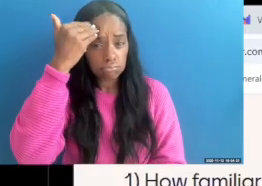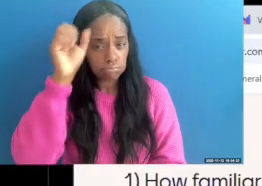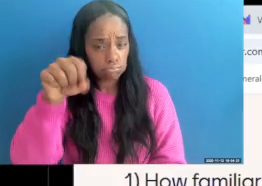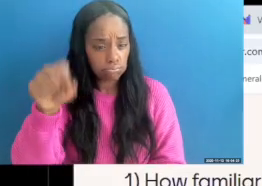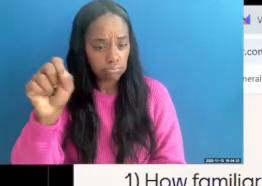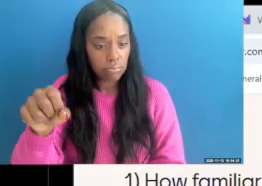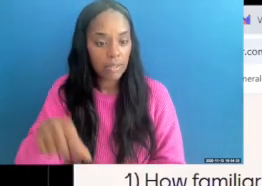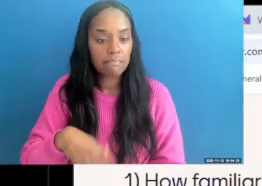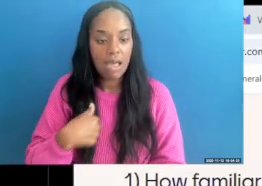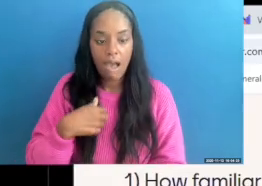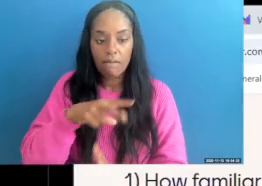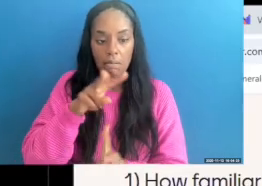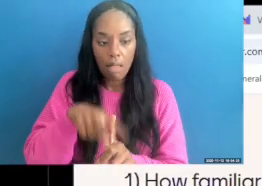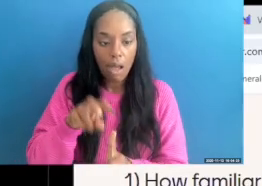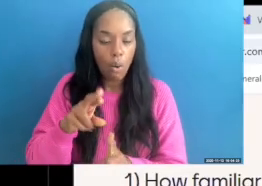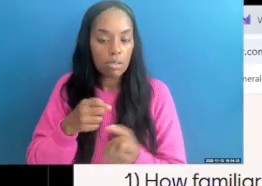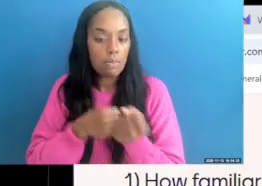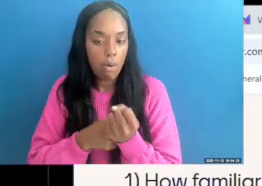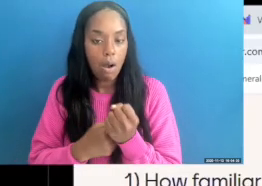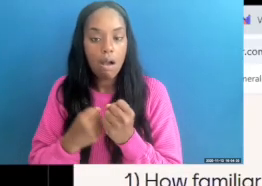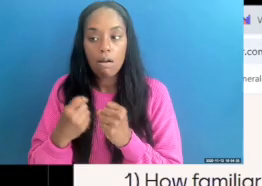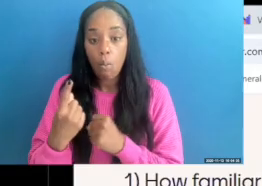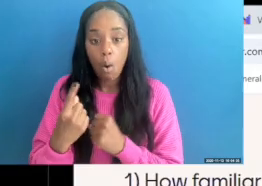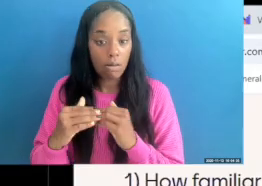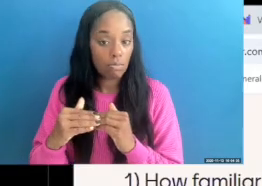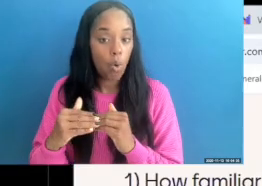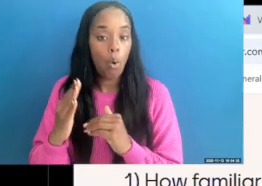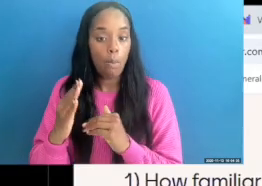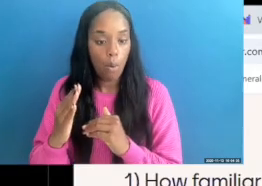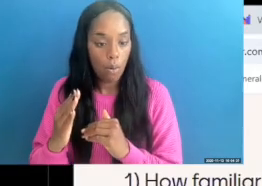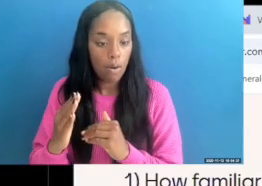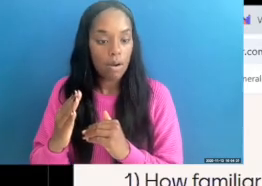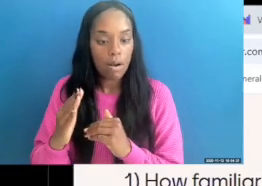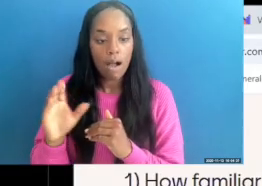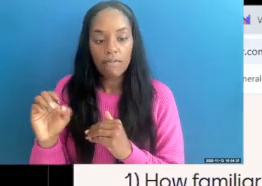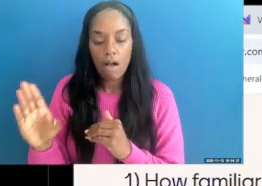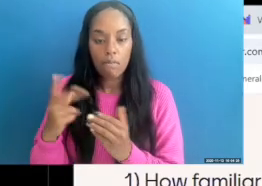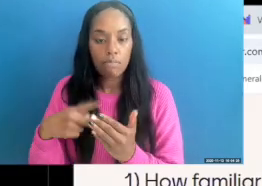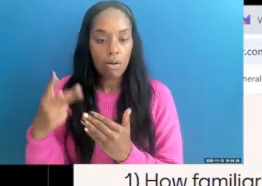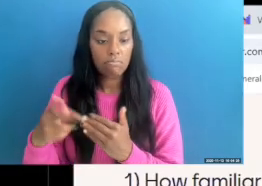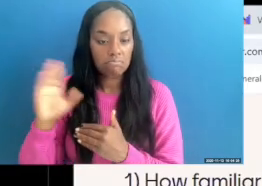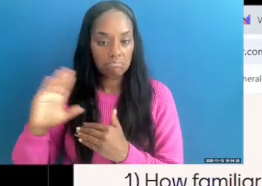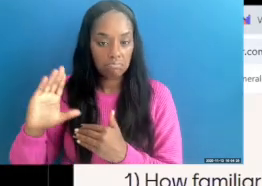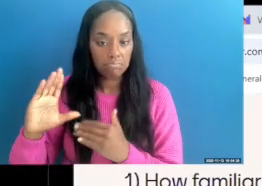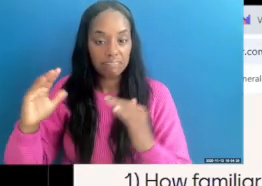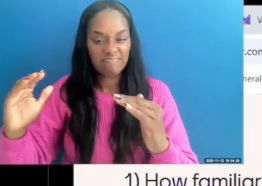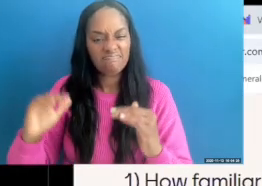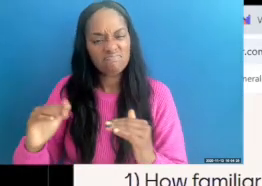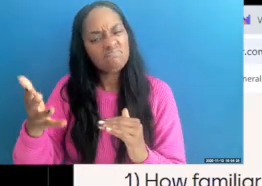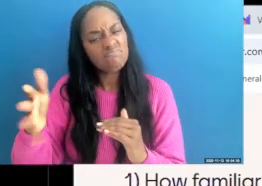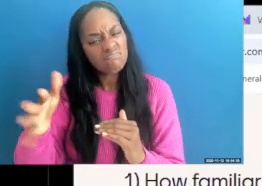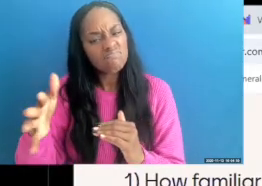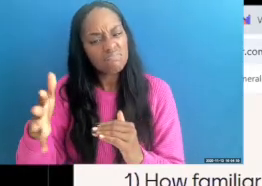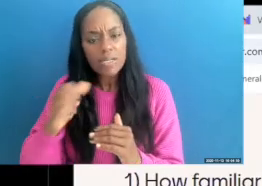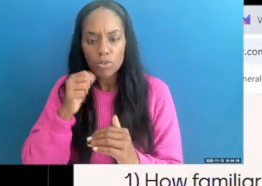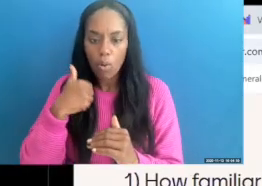Very familiar. I have applied to or supported one or more of CARB's programs in the past. Somewhat familiar. I am aware,